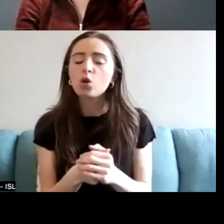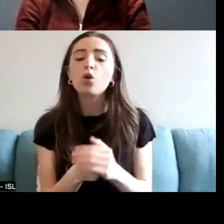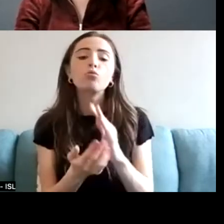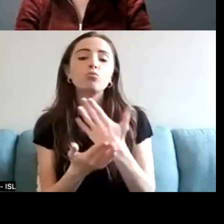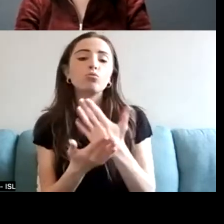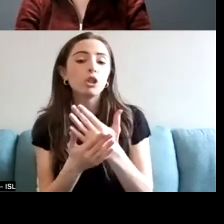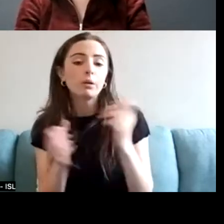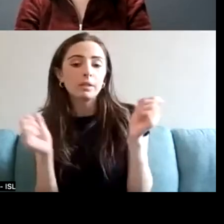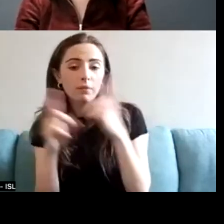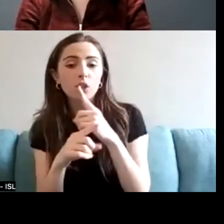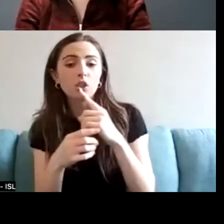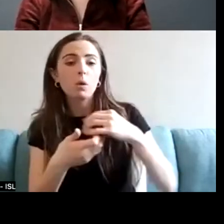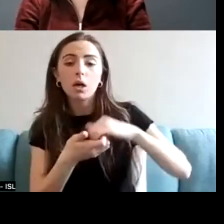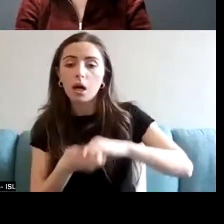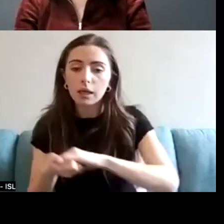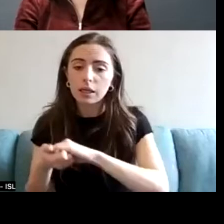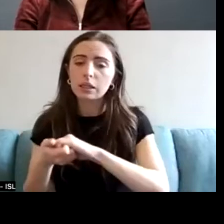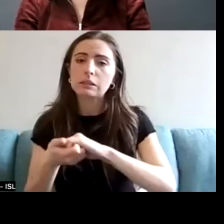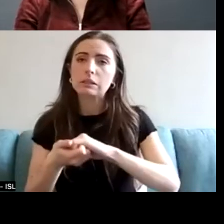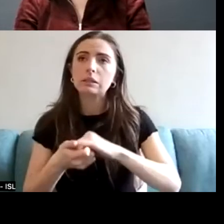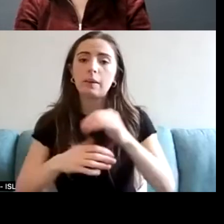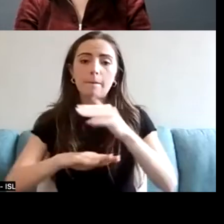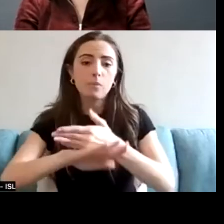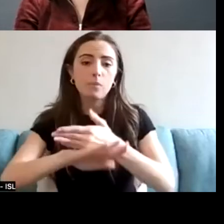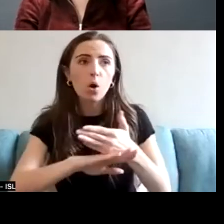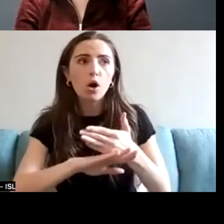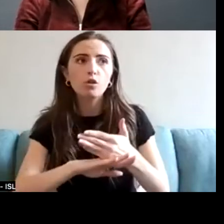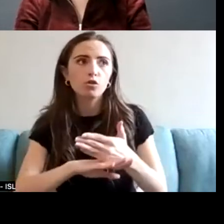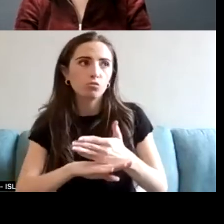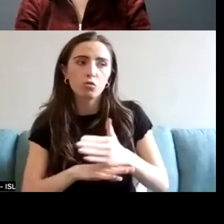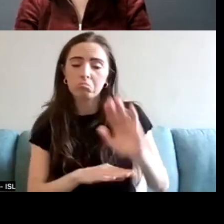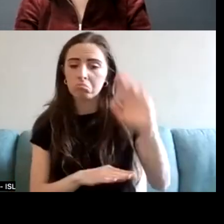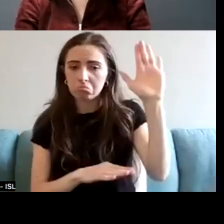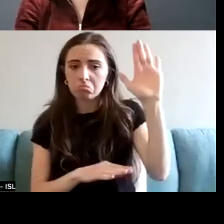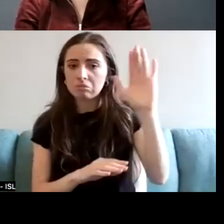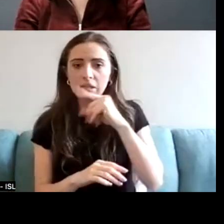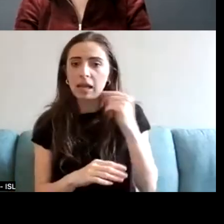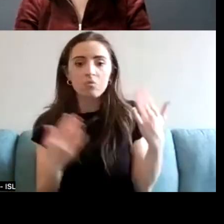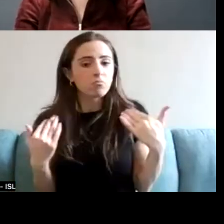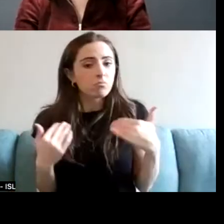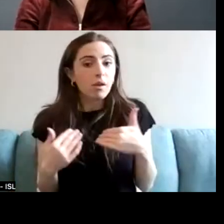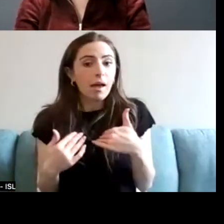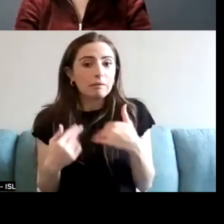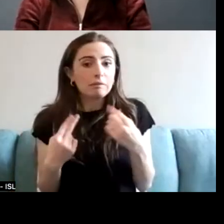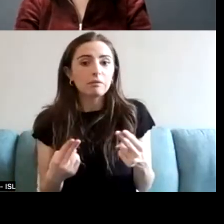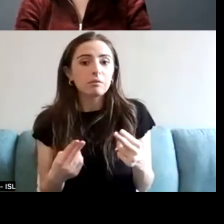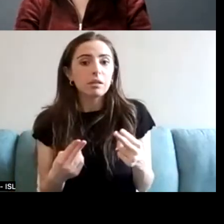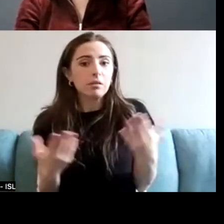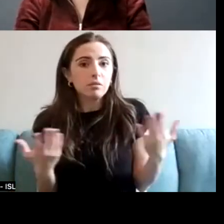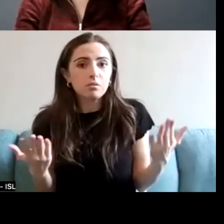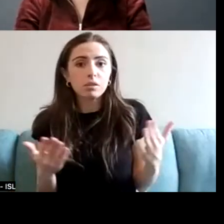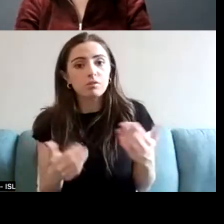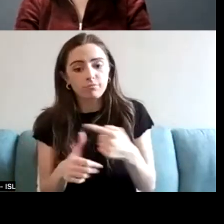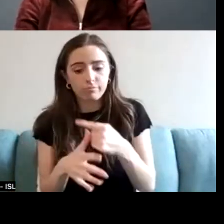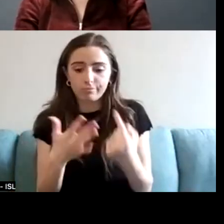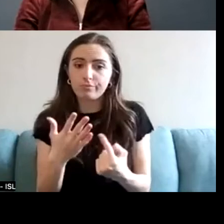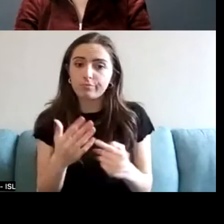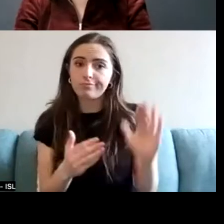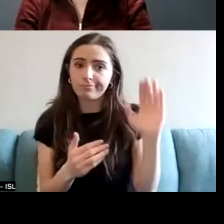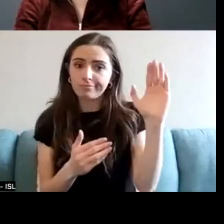my colleagues and with my employers, and telling them how they can make things easier for